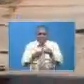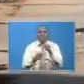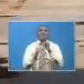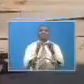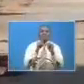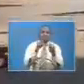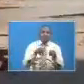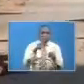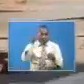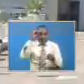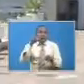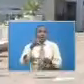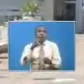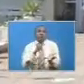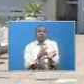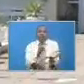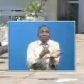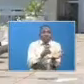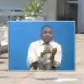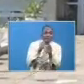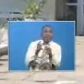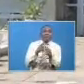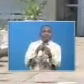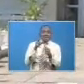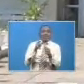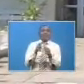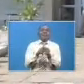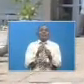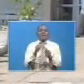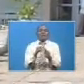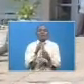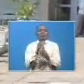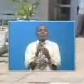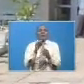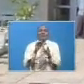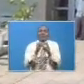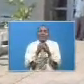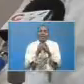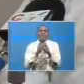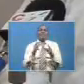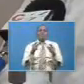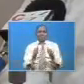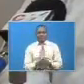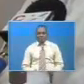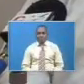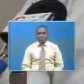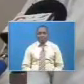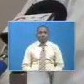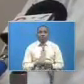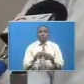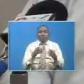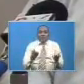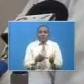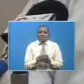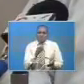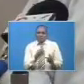urologist Dr. Bernard Morton. But first, what is the regular size of a testicle? Normal size of a testis will